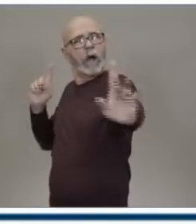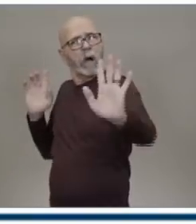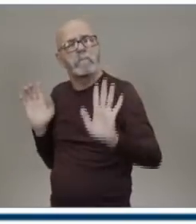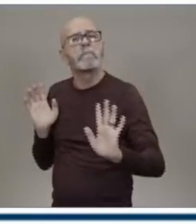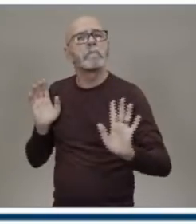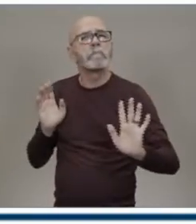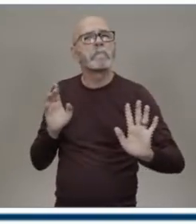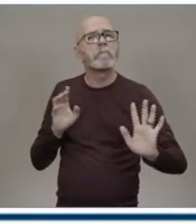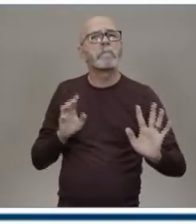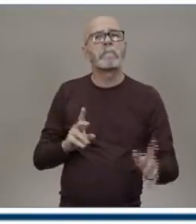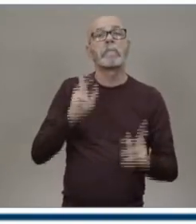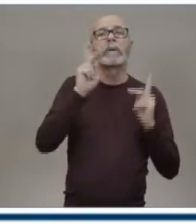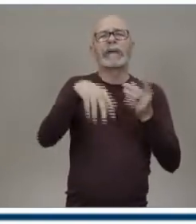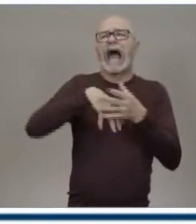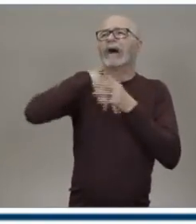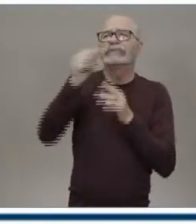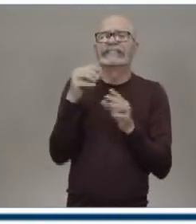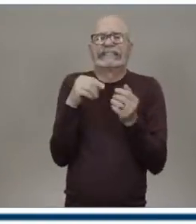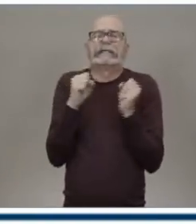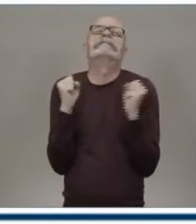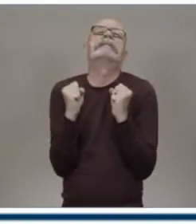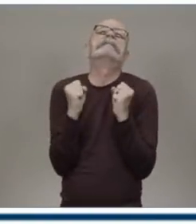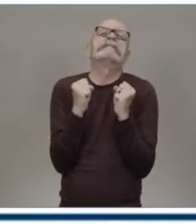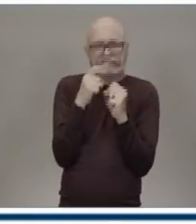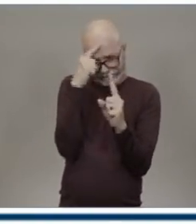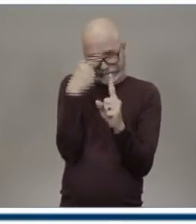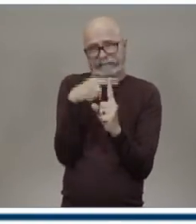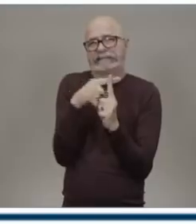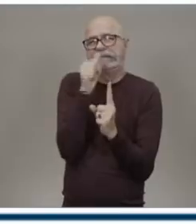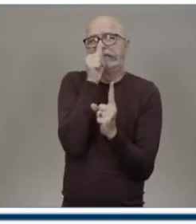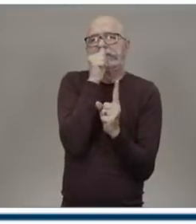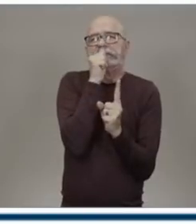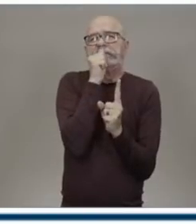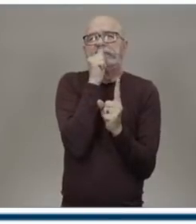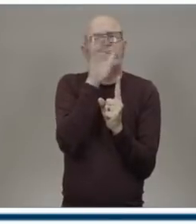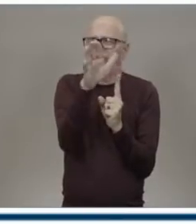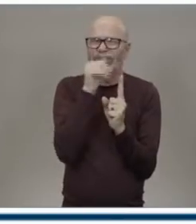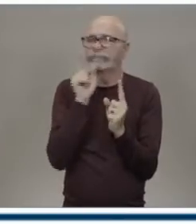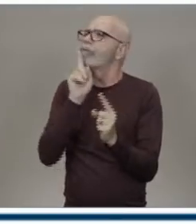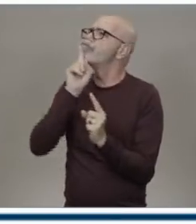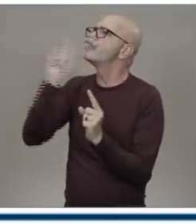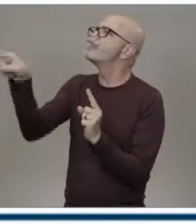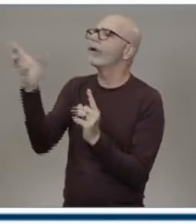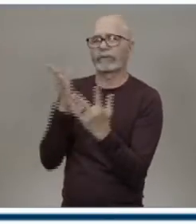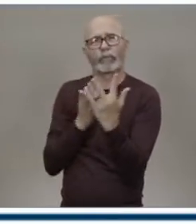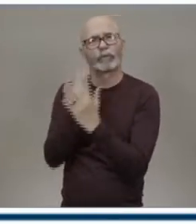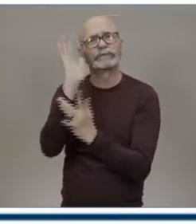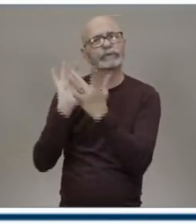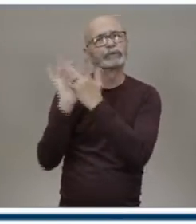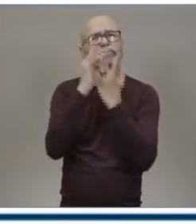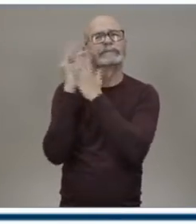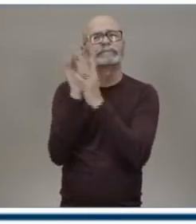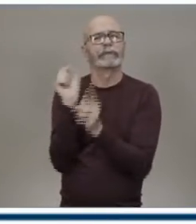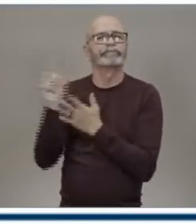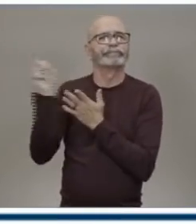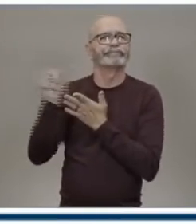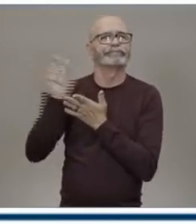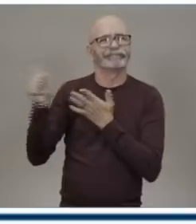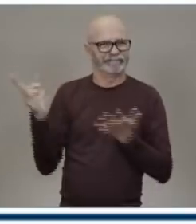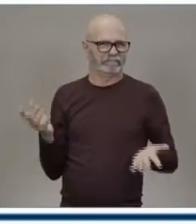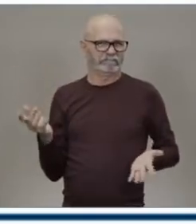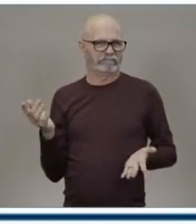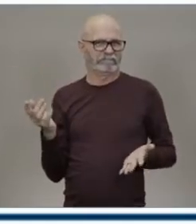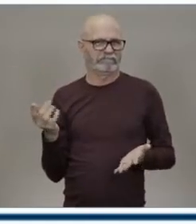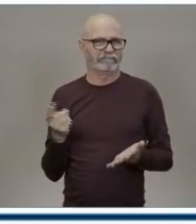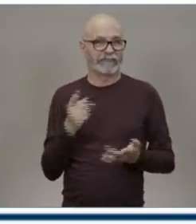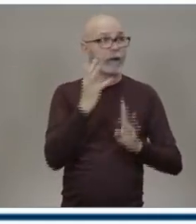standing out in cold, look at other ways to shop online, or maybe go back at a time when there's not as many people and there's there's